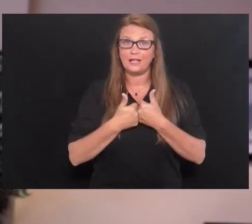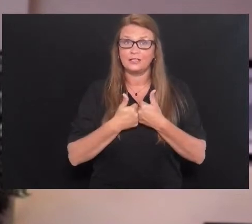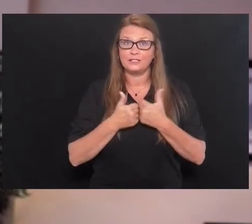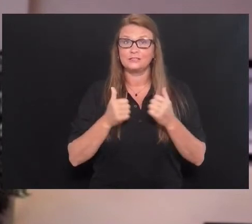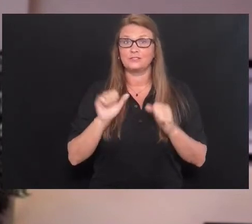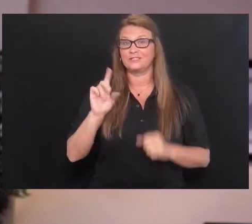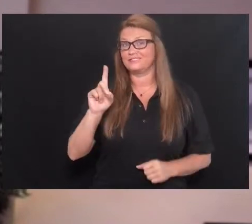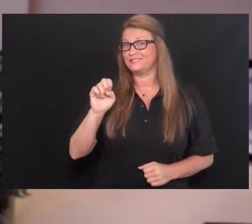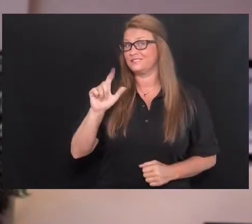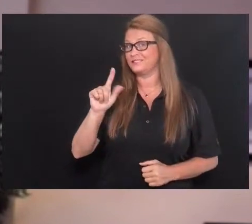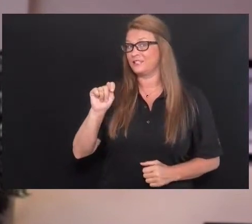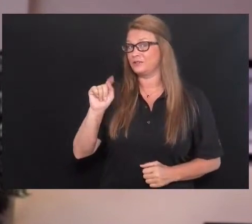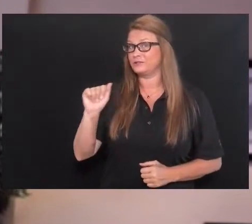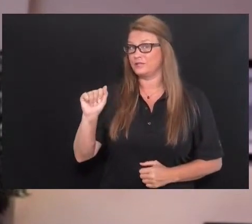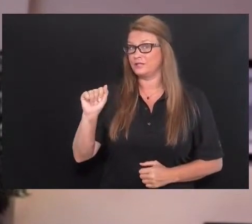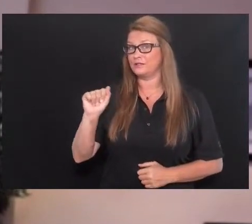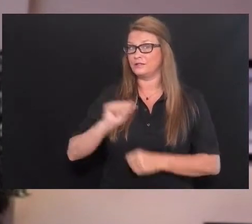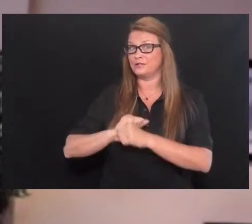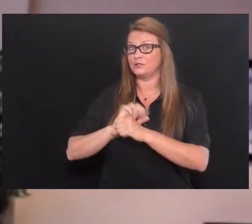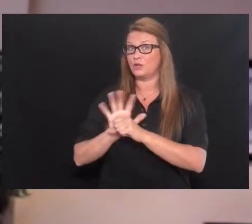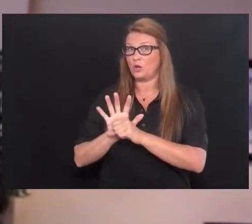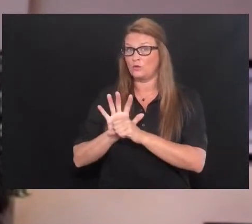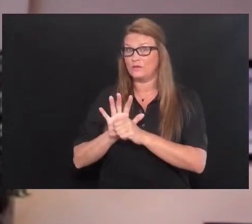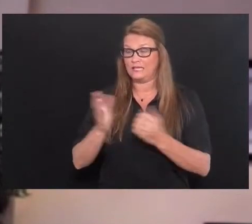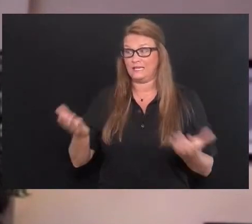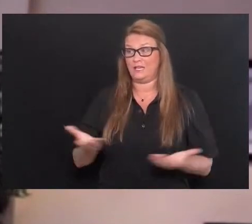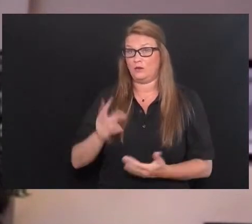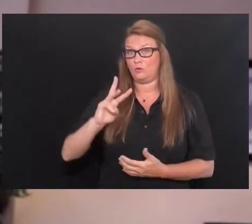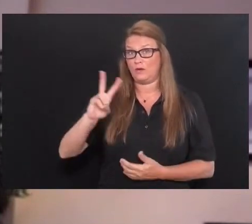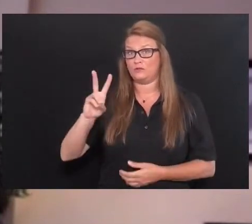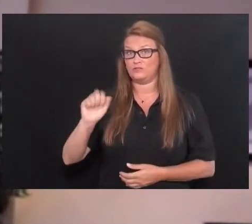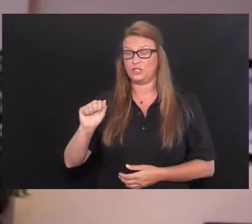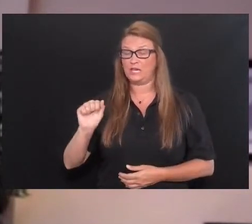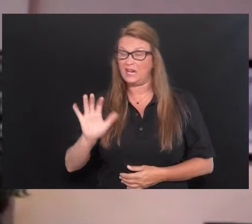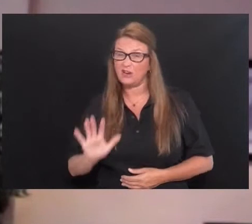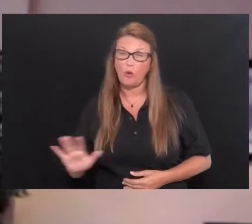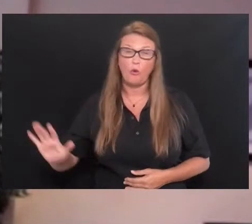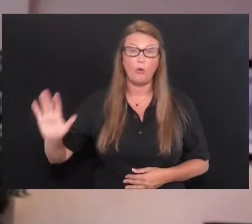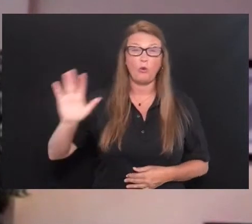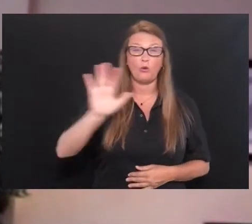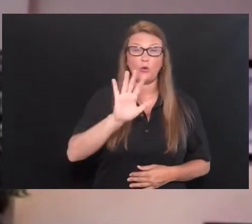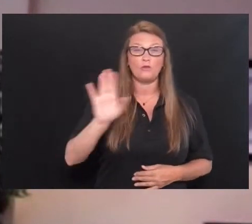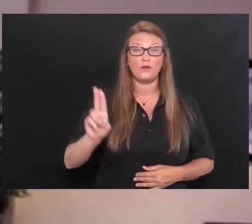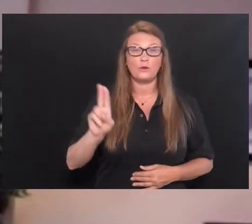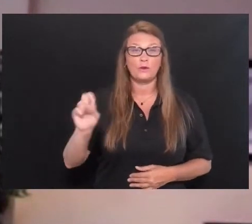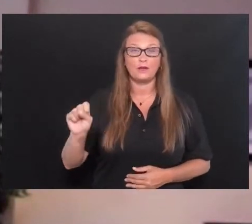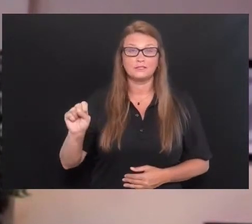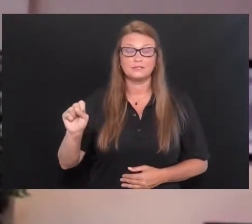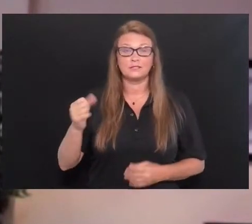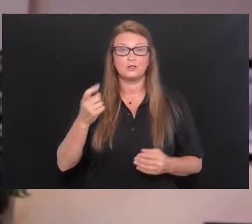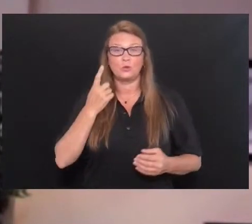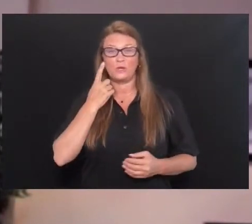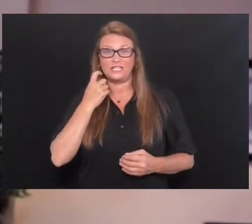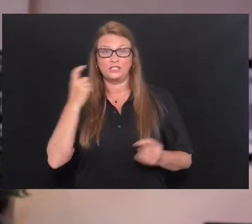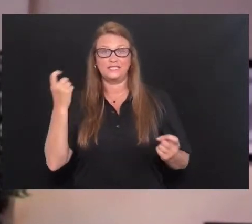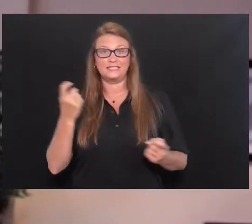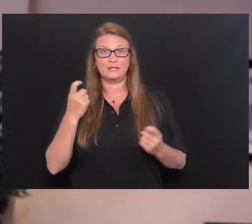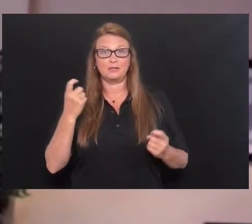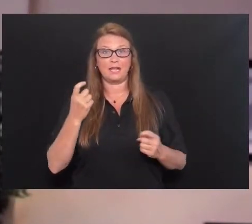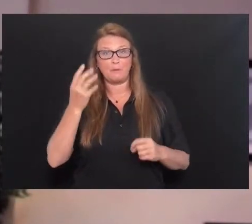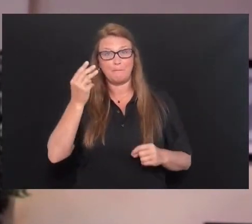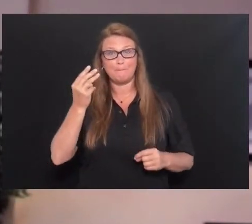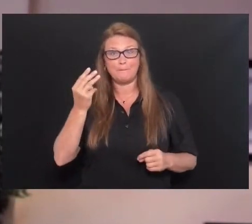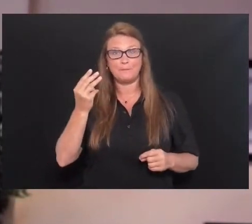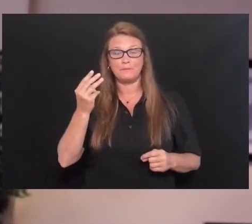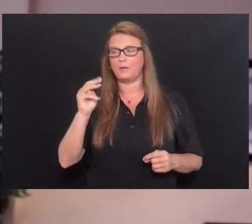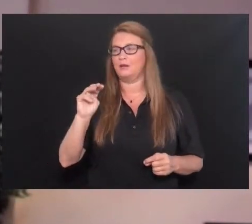Delta variant in West Virginia and in the United States. You know, we just celebrated the memorial of